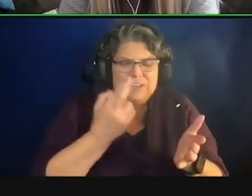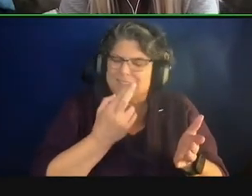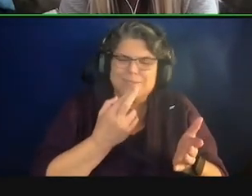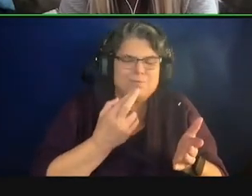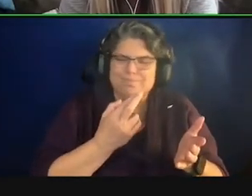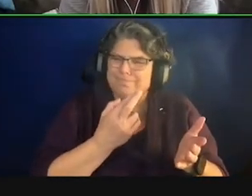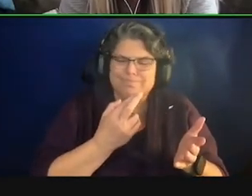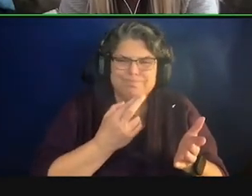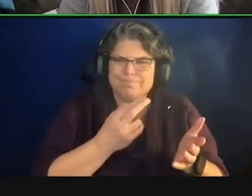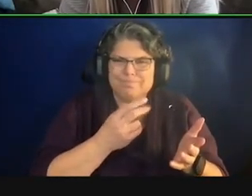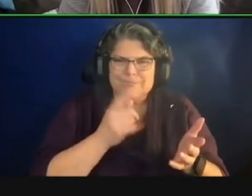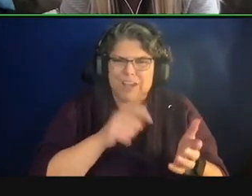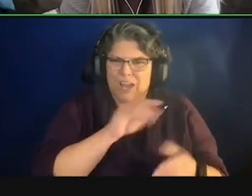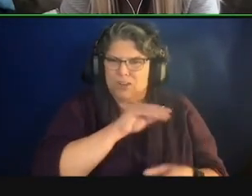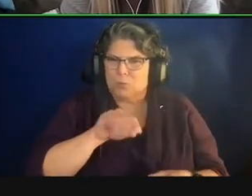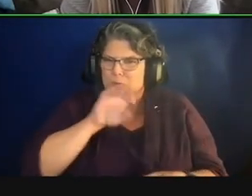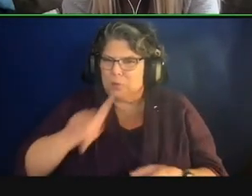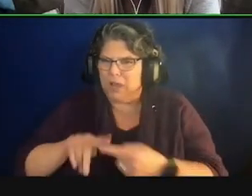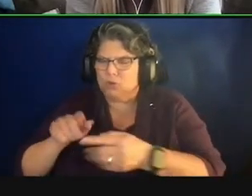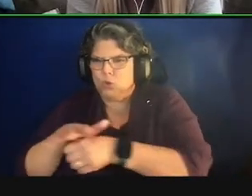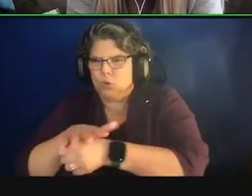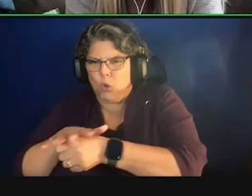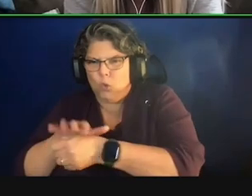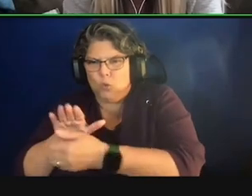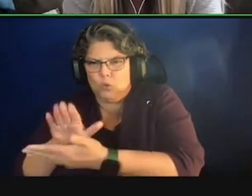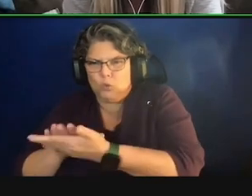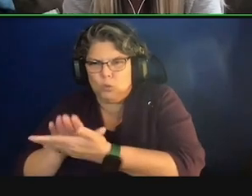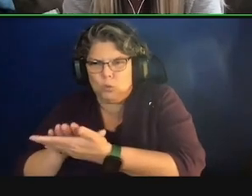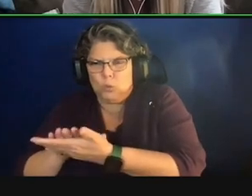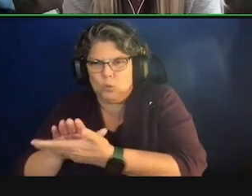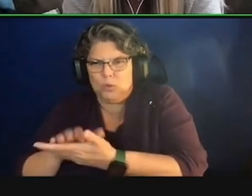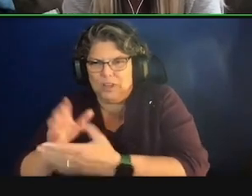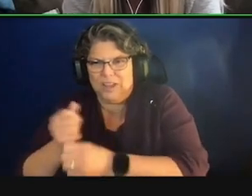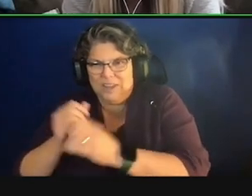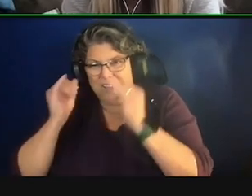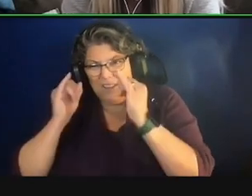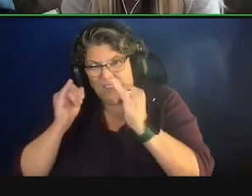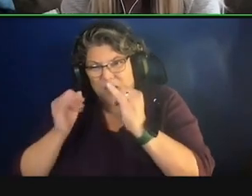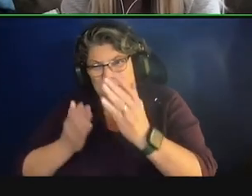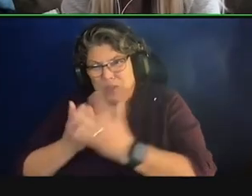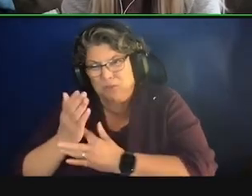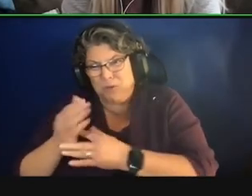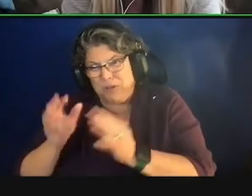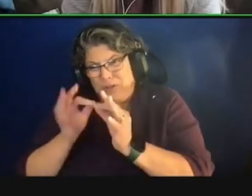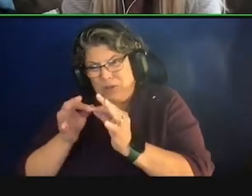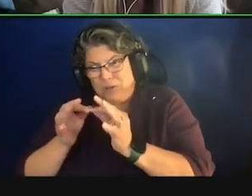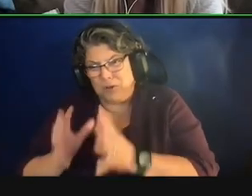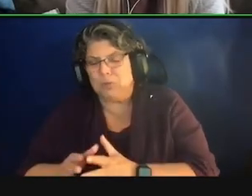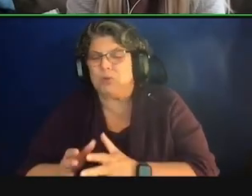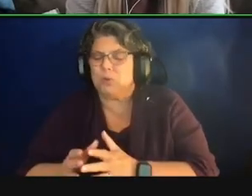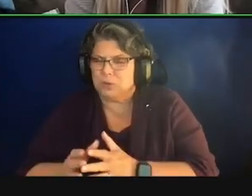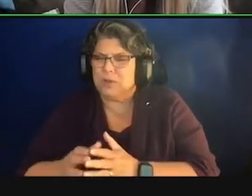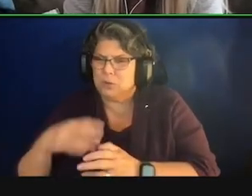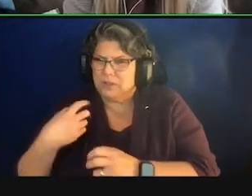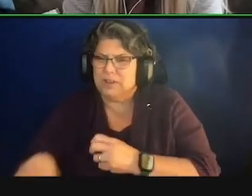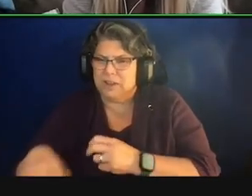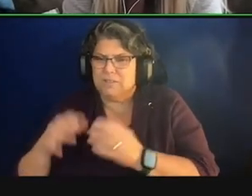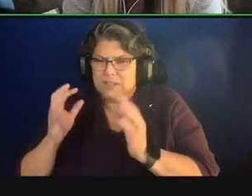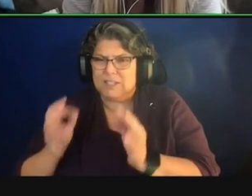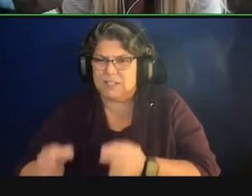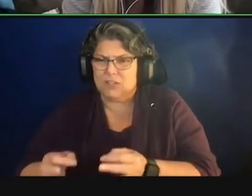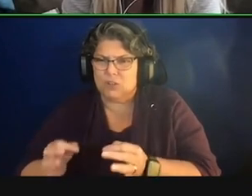to a local school and is receiving instruction through an interpreter. And that was a very difficult